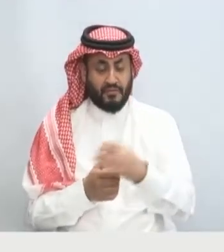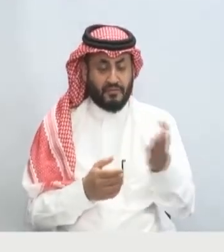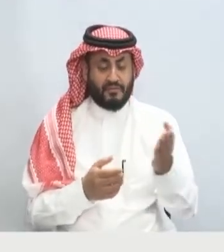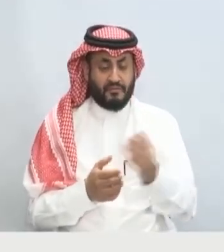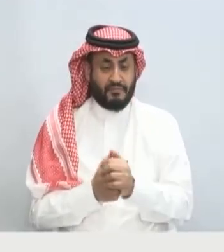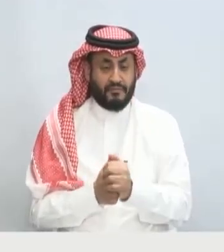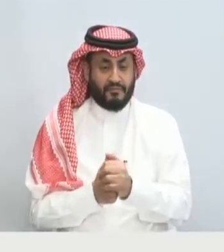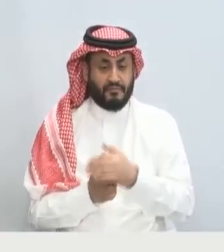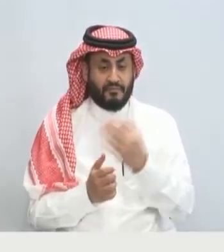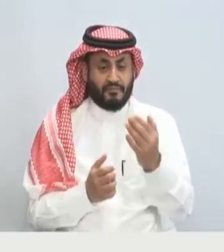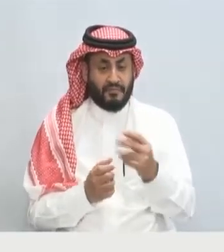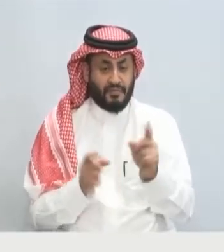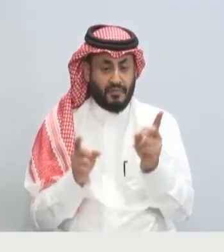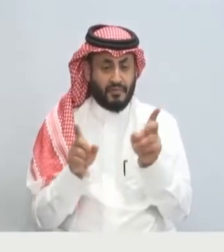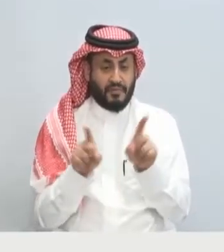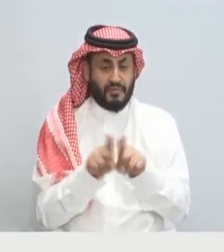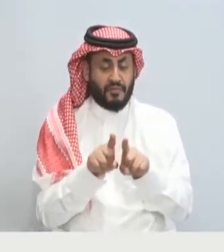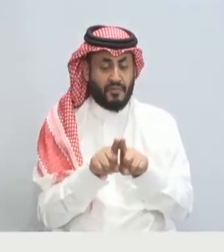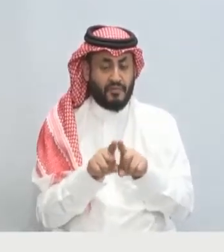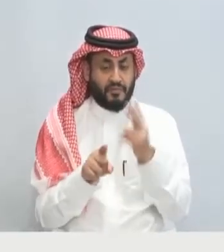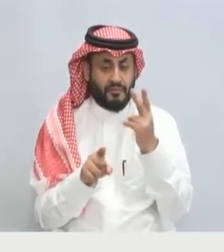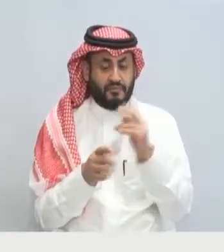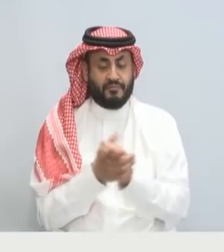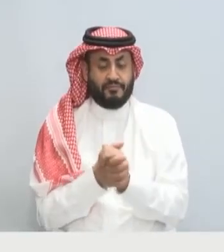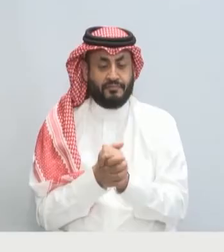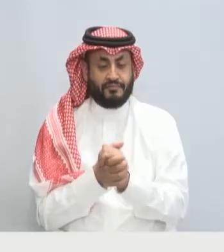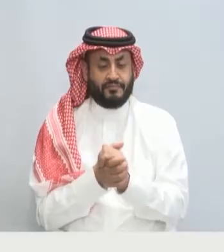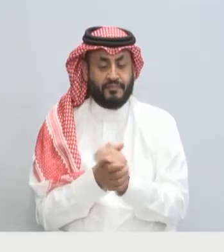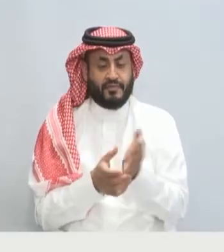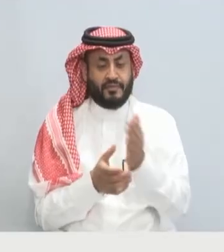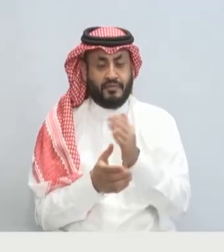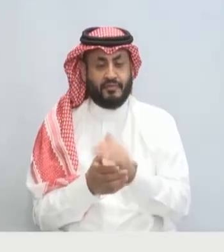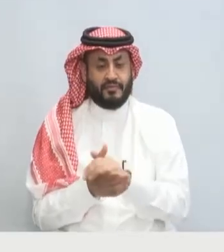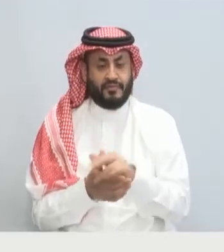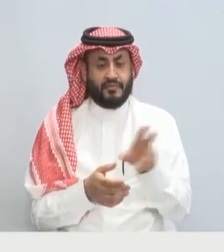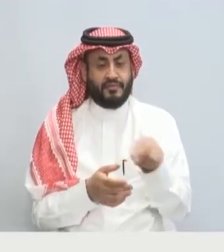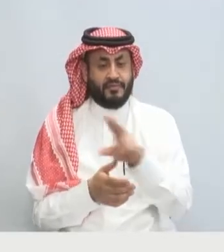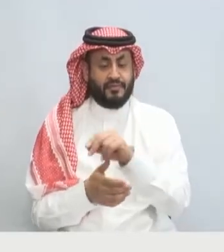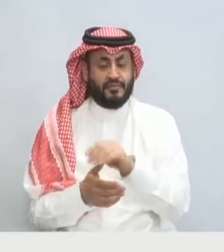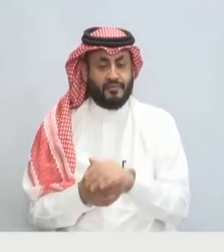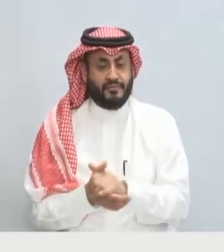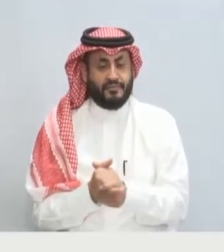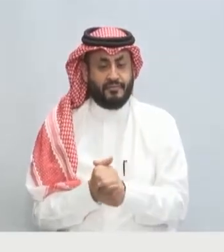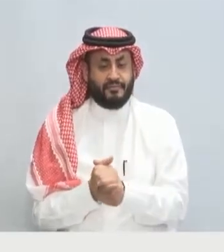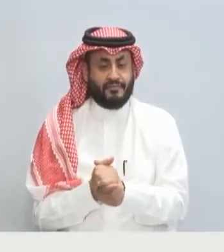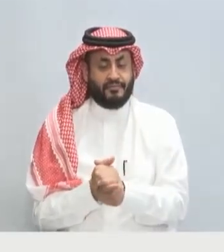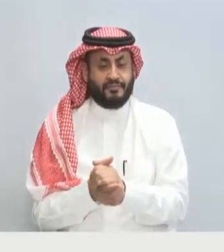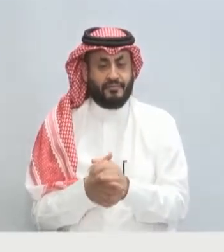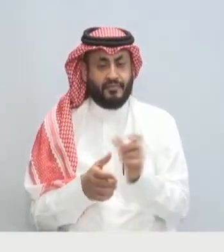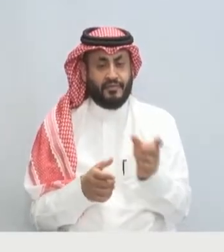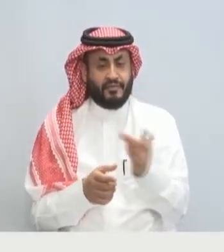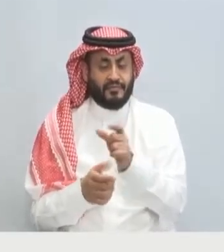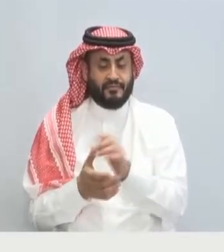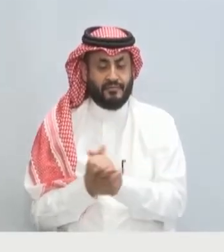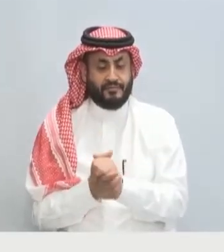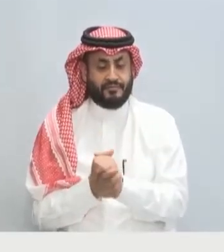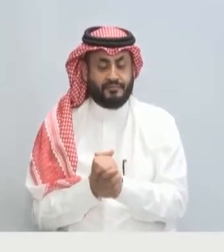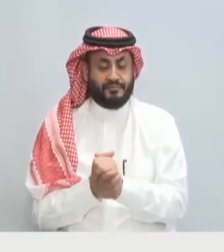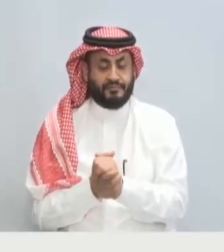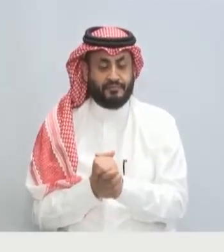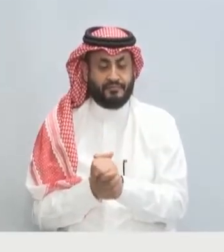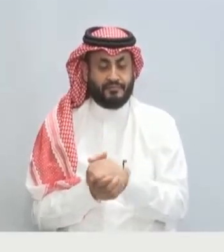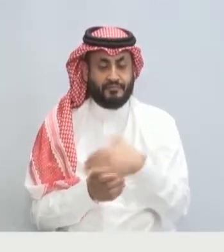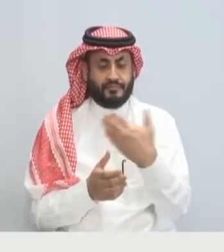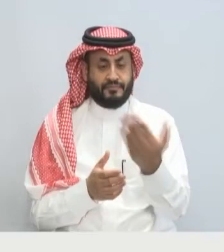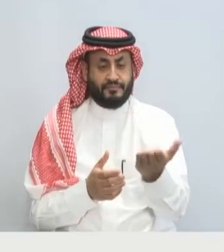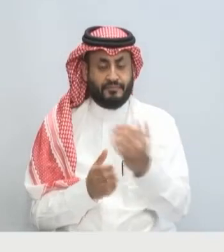from these two friends, and then we can do similar questions with other words. So